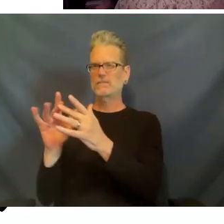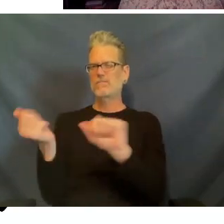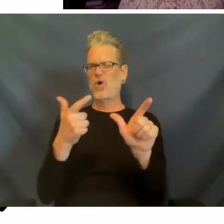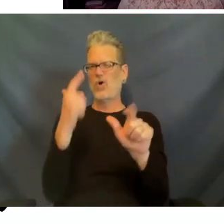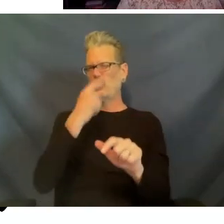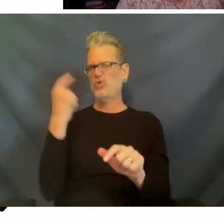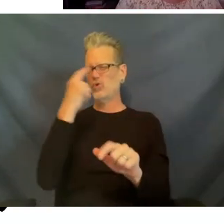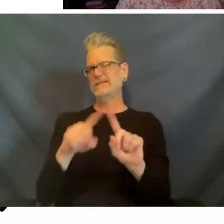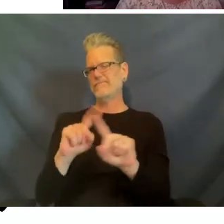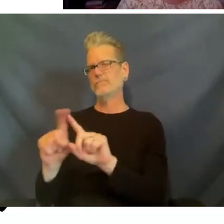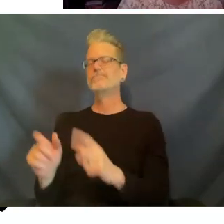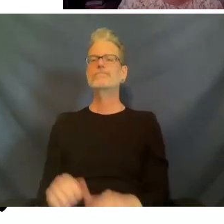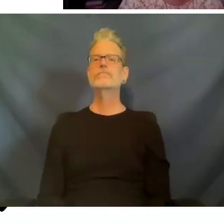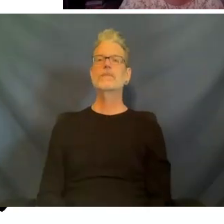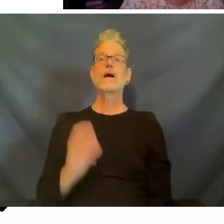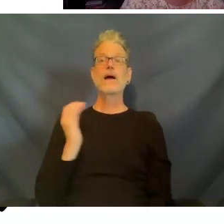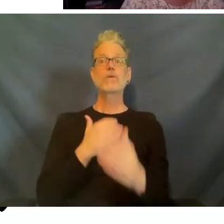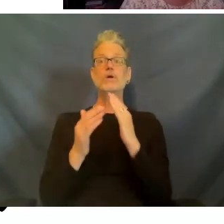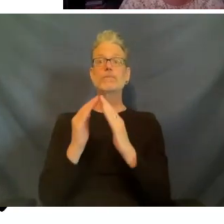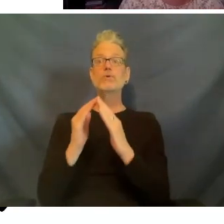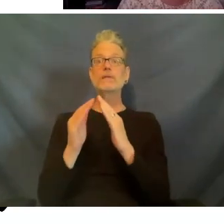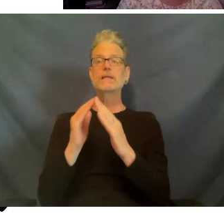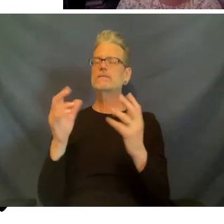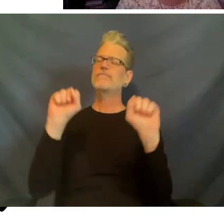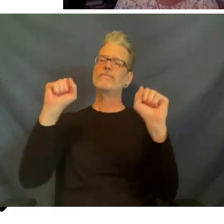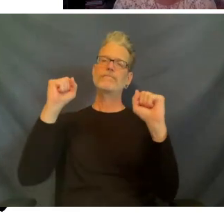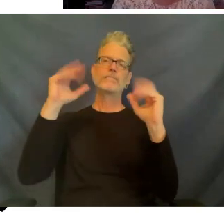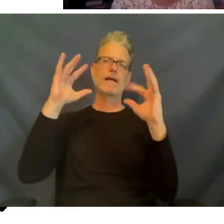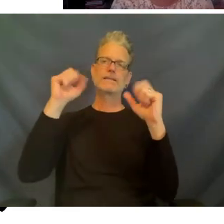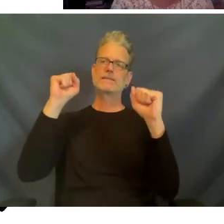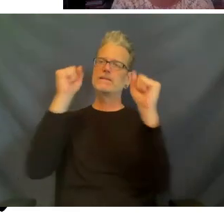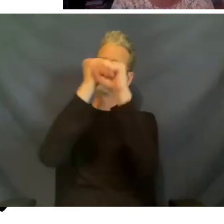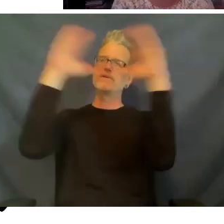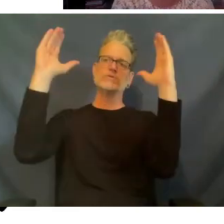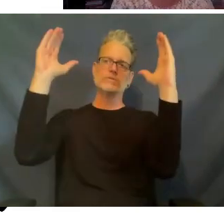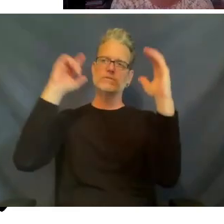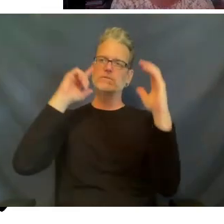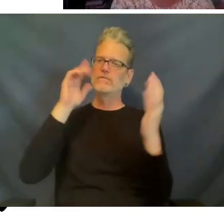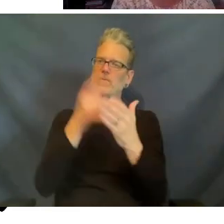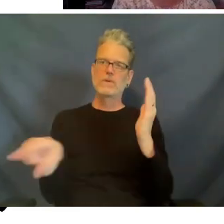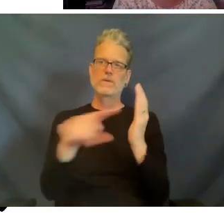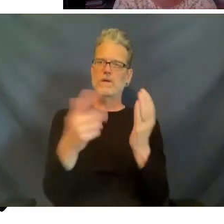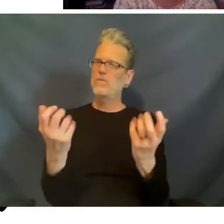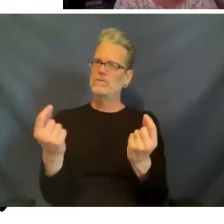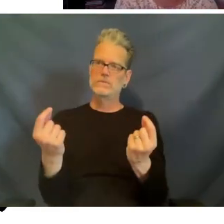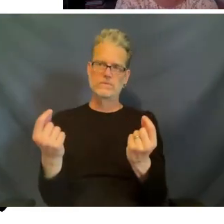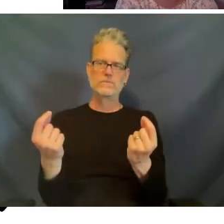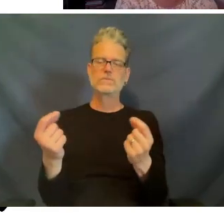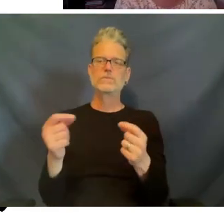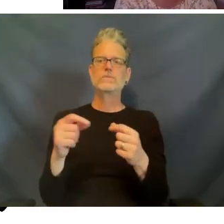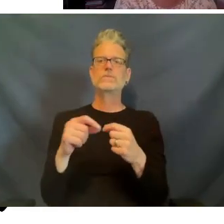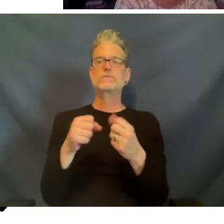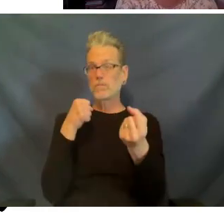Our communities have such amazing visions for the things that they're hoping to do to really support